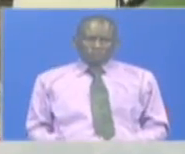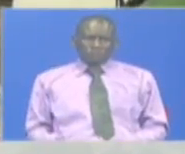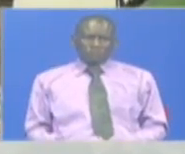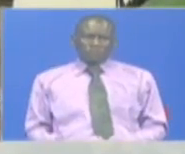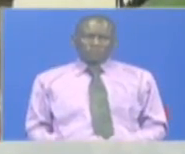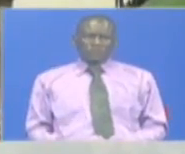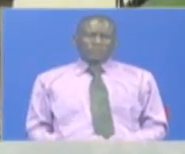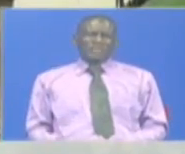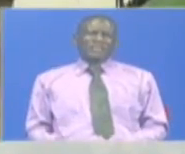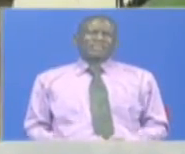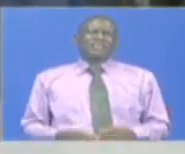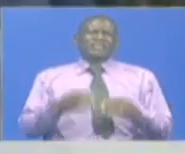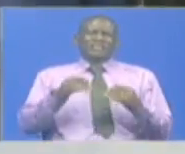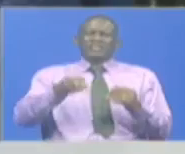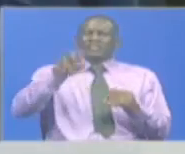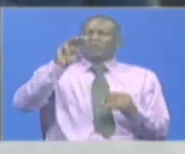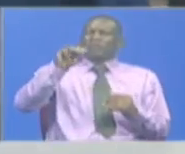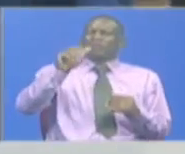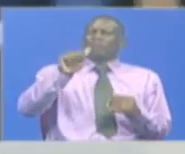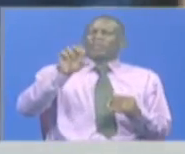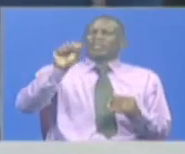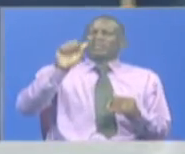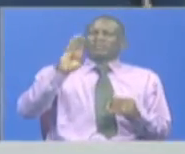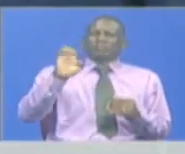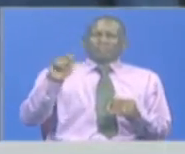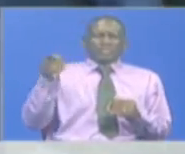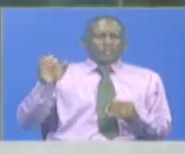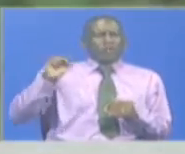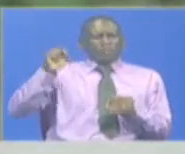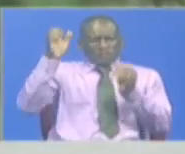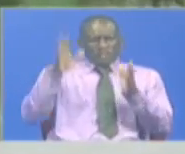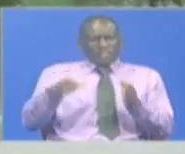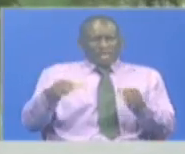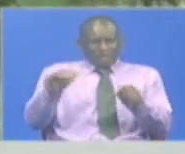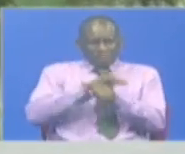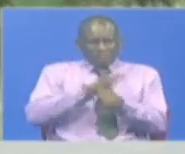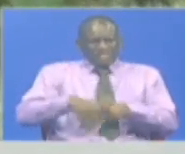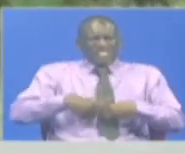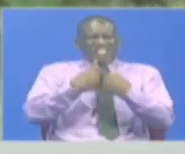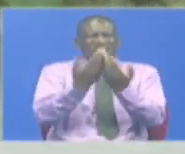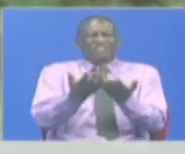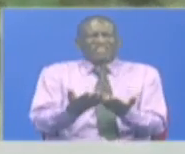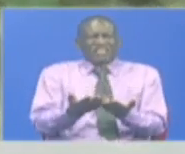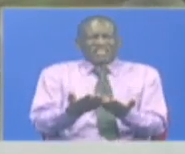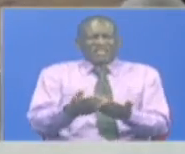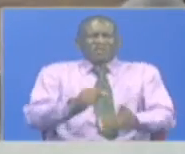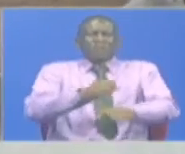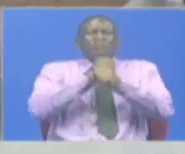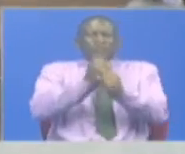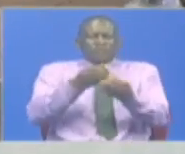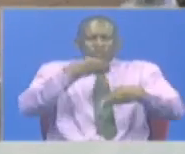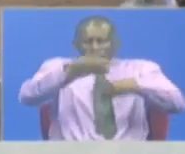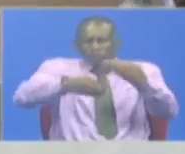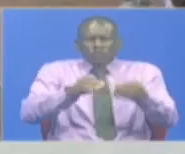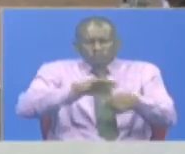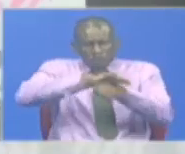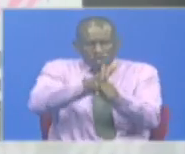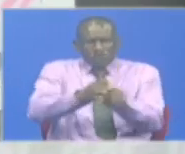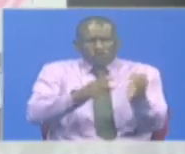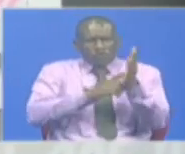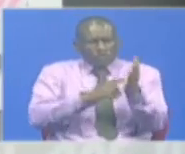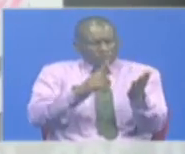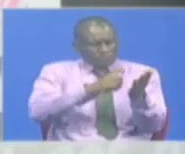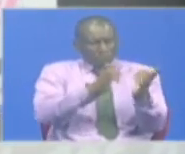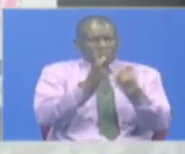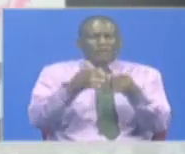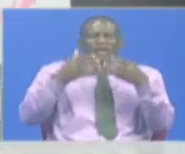Across major towns in Marsabit County, politicians are busy distributing COVID-19 prevention materials such as sanitizers and